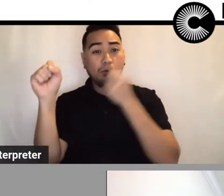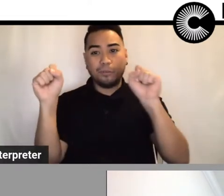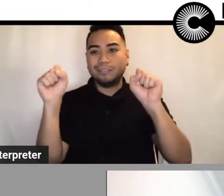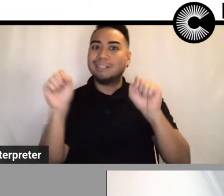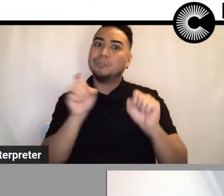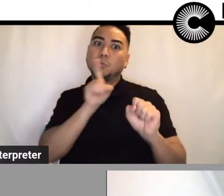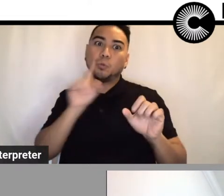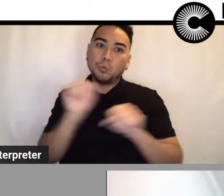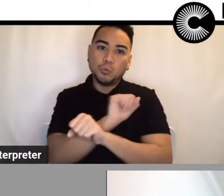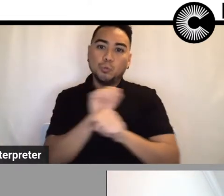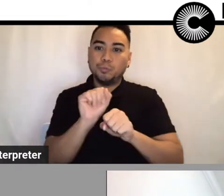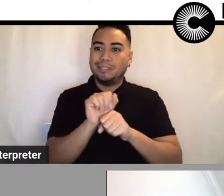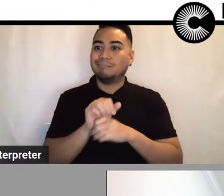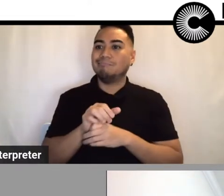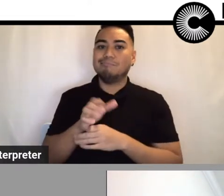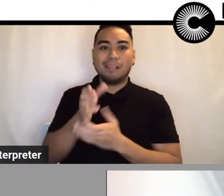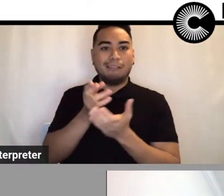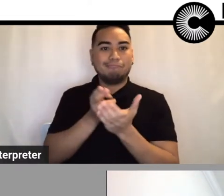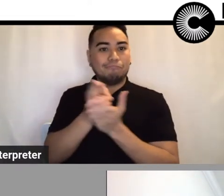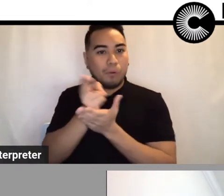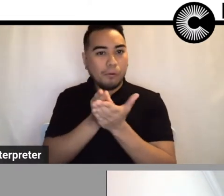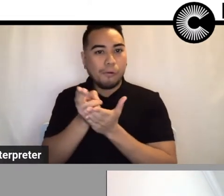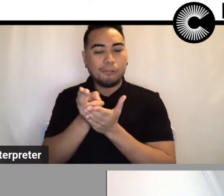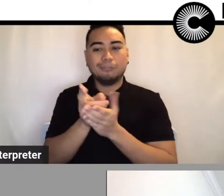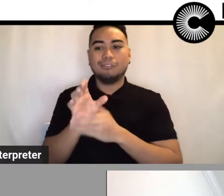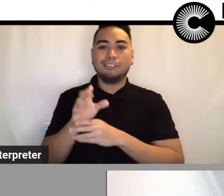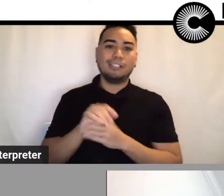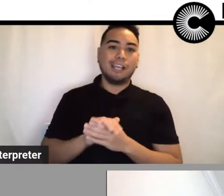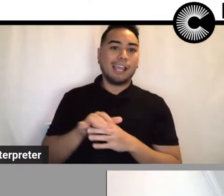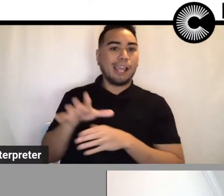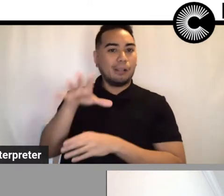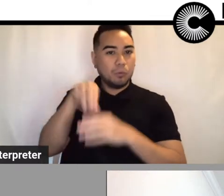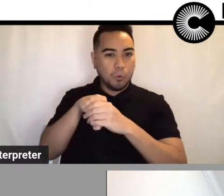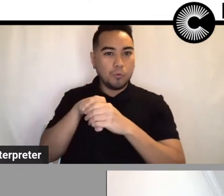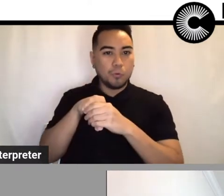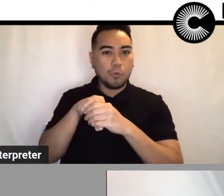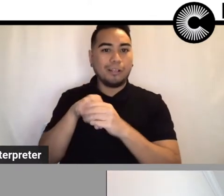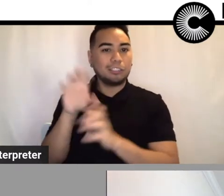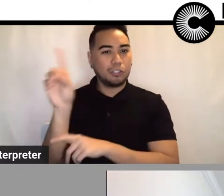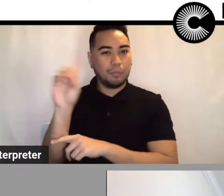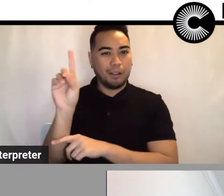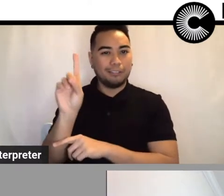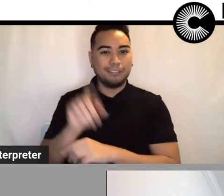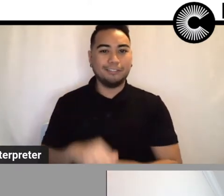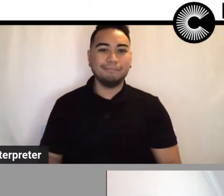authentic democracy.